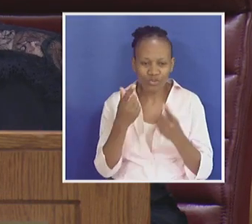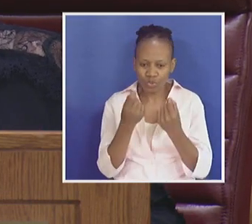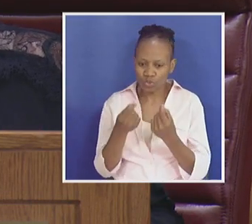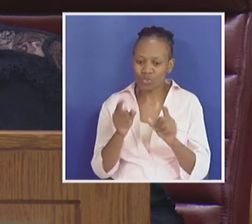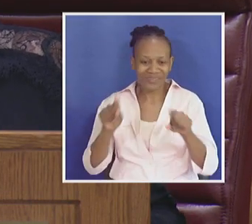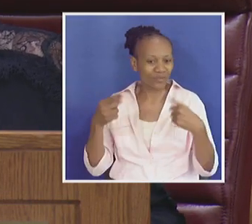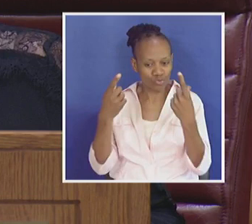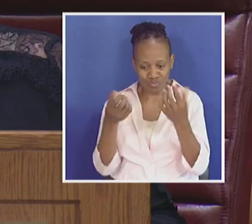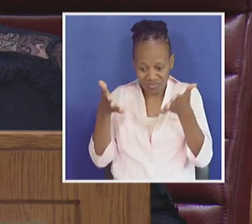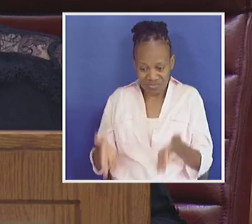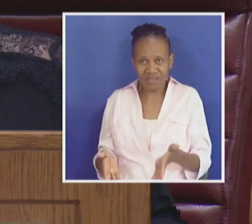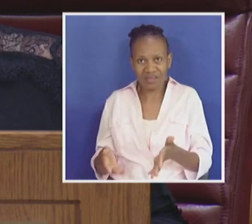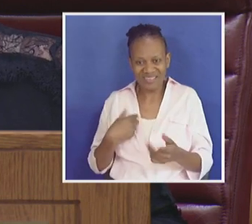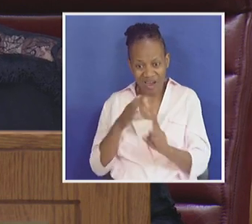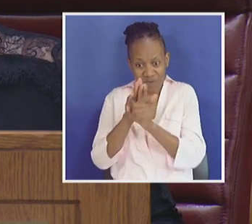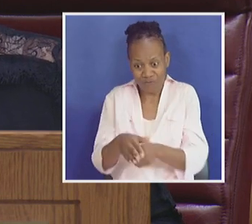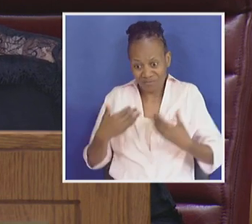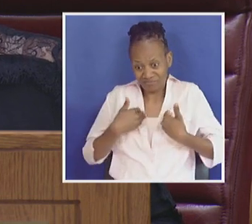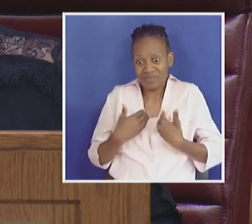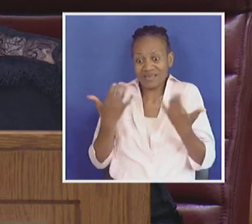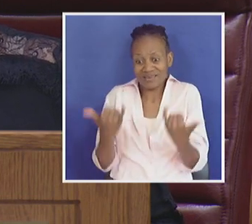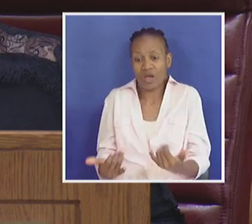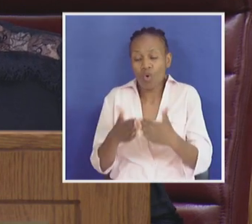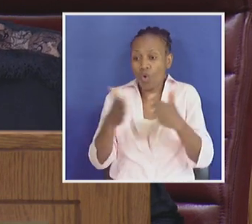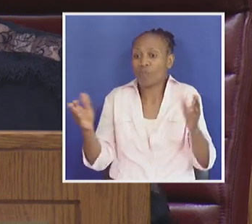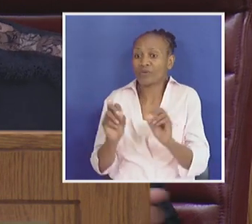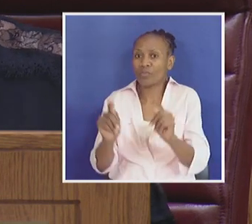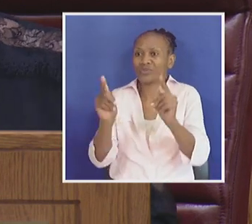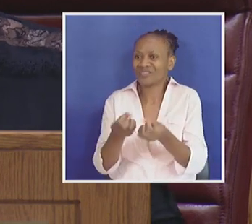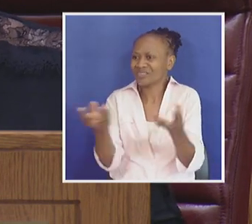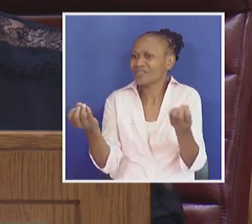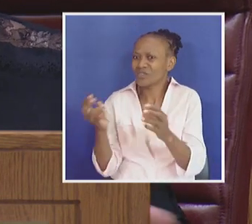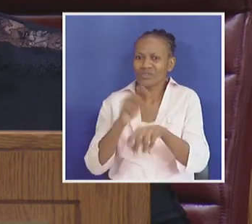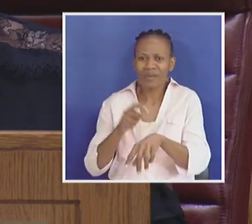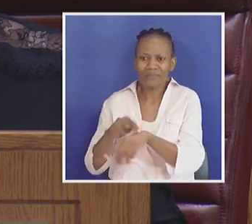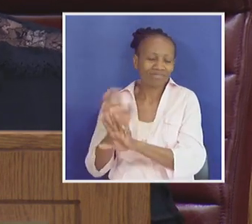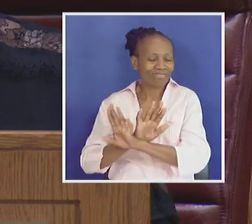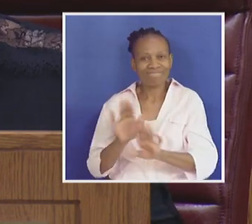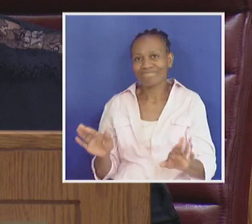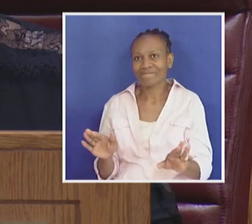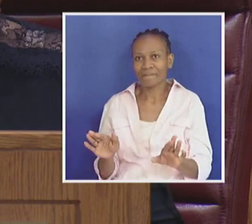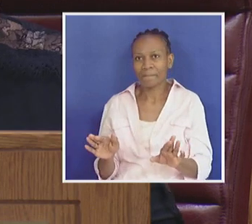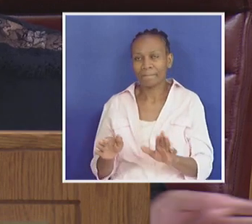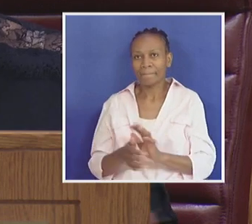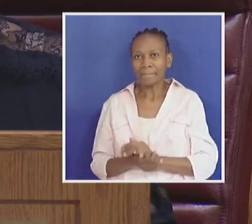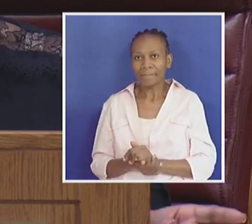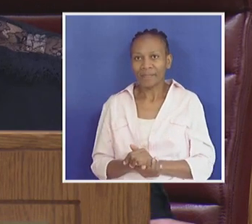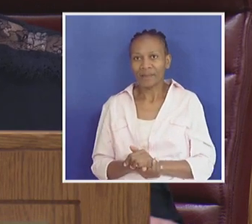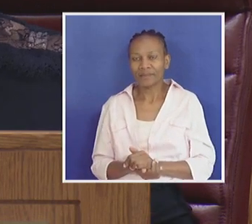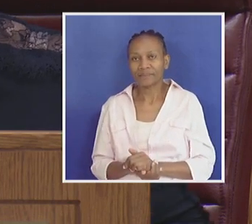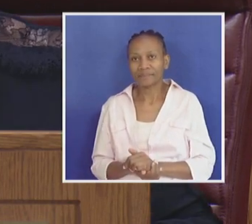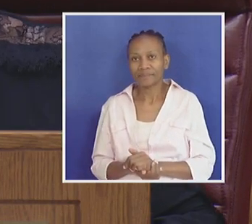we cannot be forced as the House to come and now stand in judgment of what should